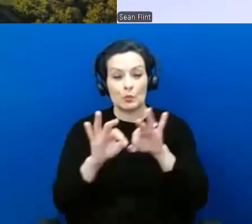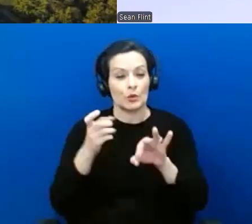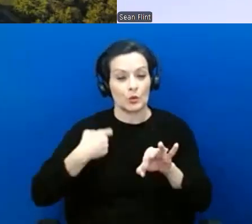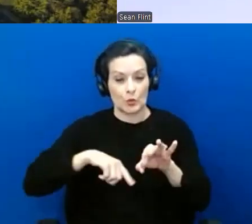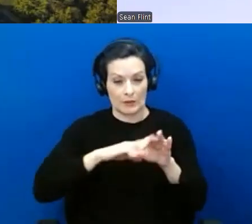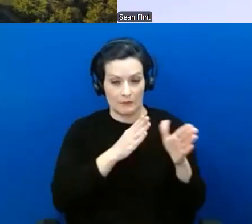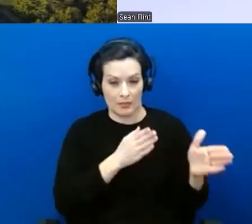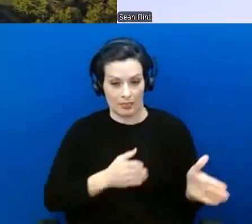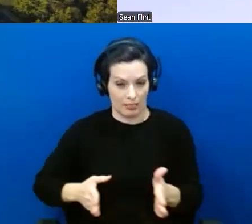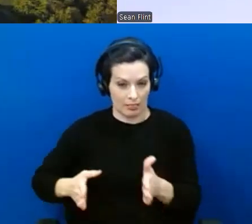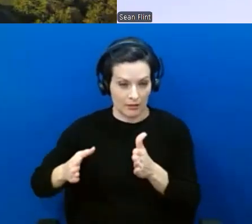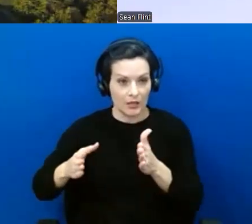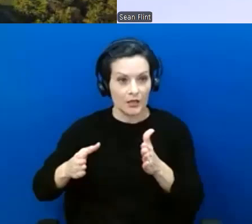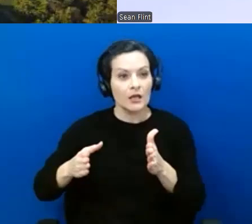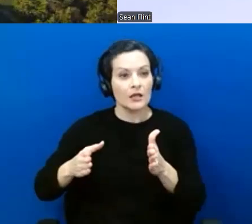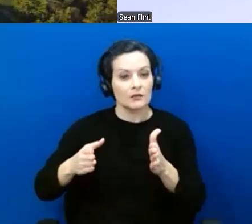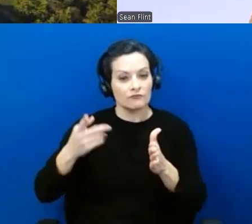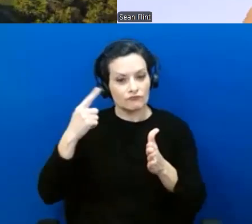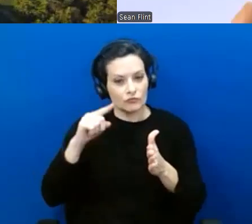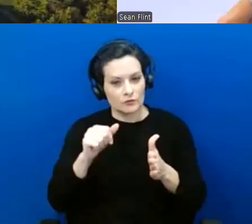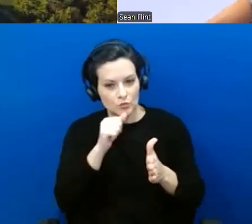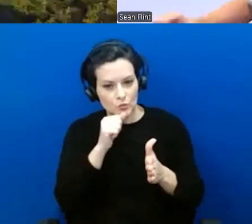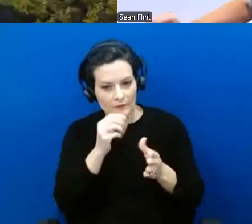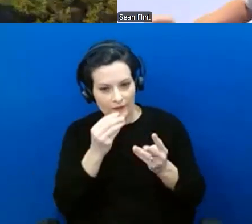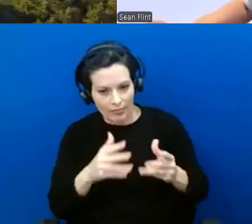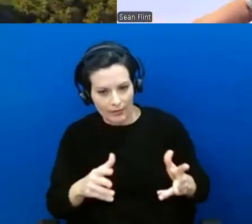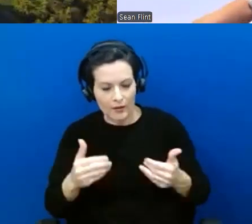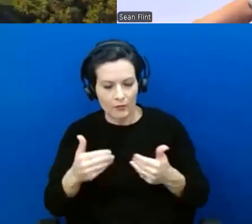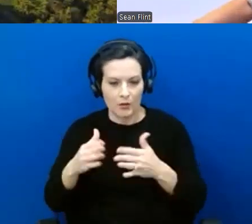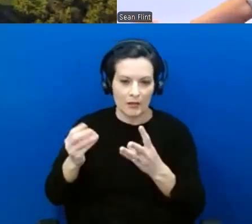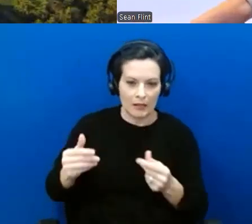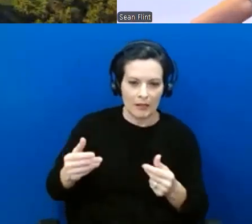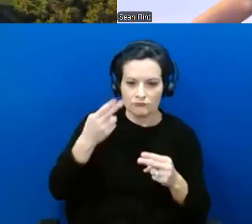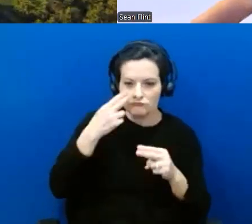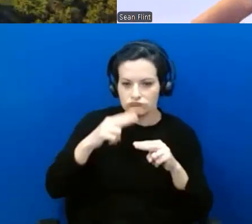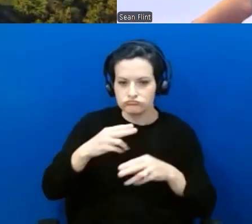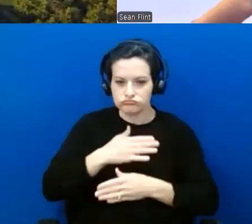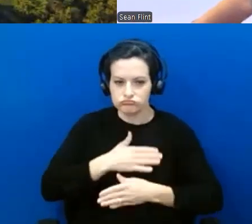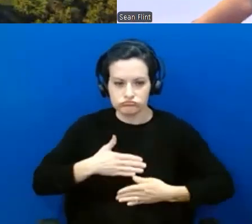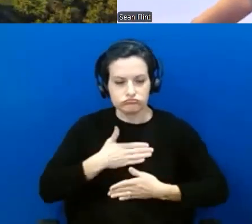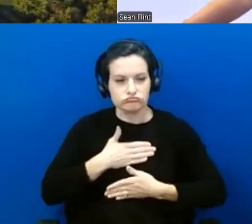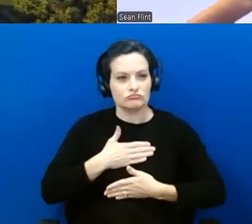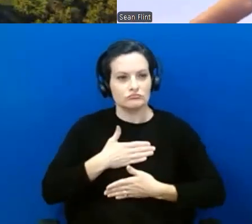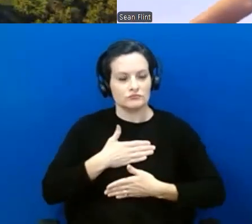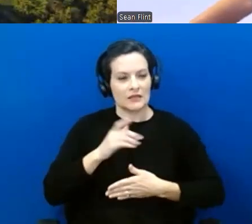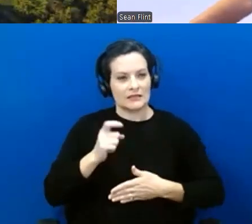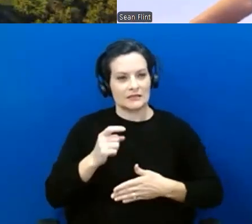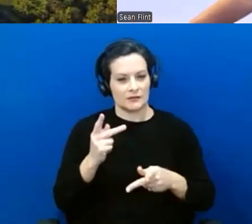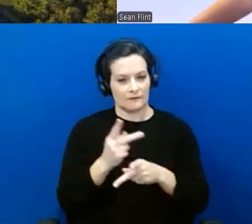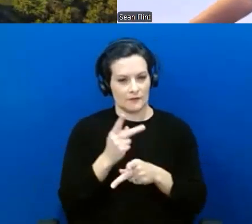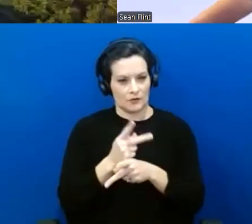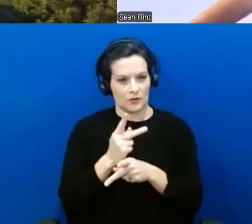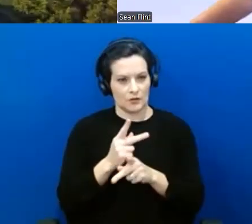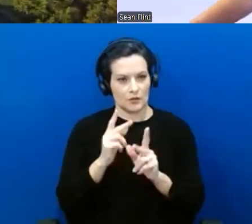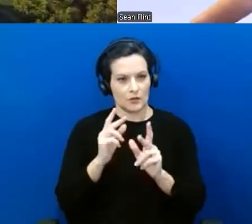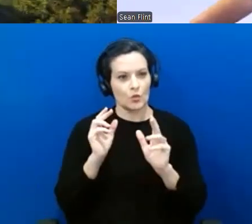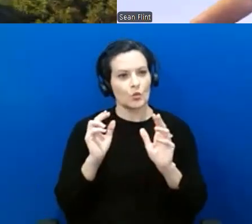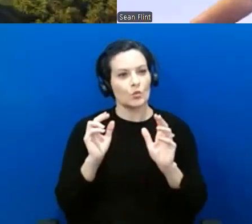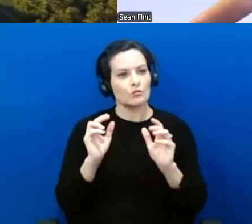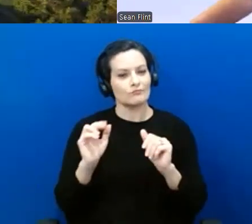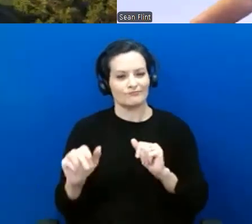this recreation as it occurs on private lands, as it occurs on public lands, is figuring out then how we're going to leverage these